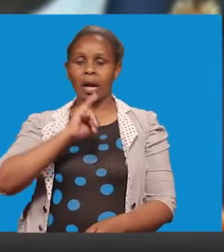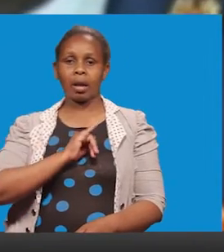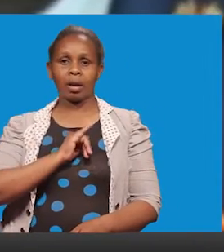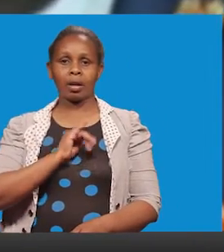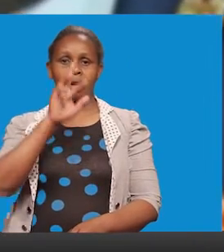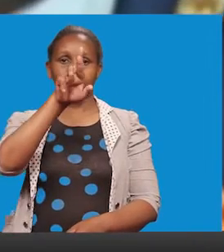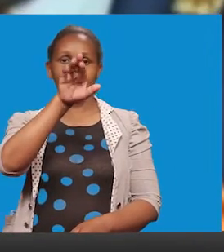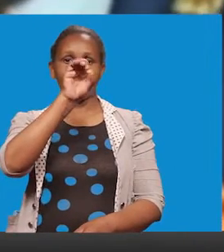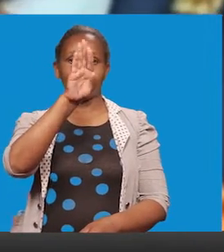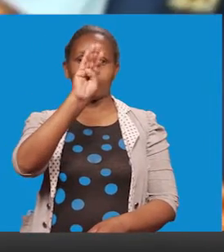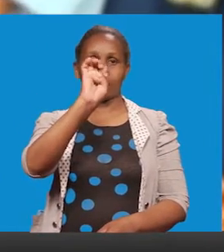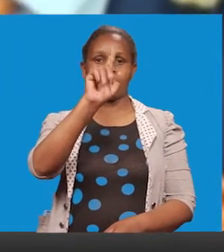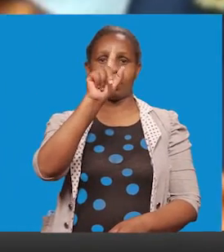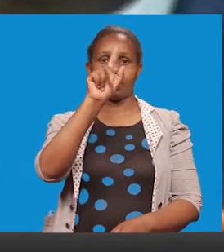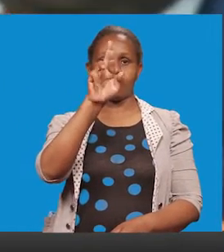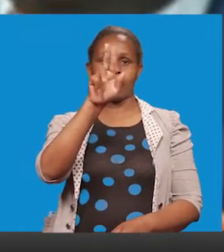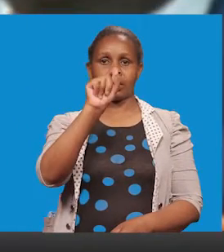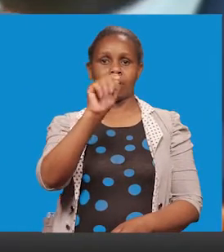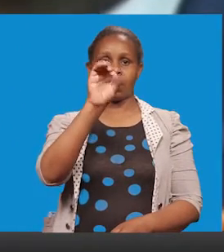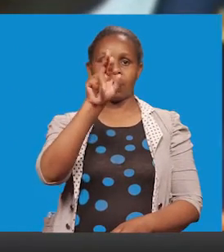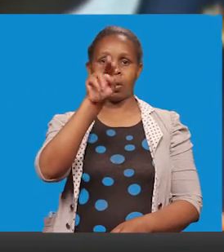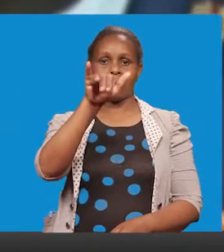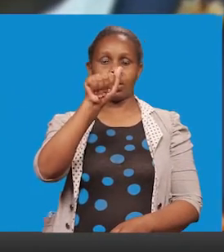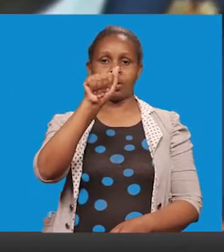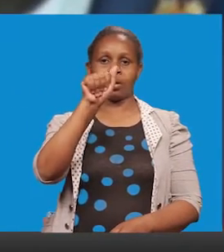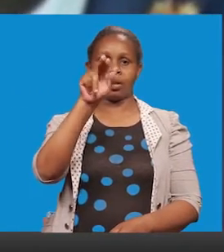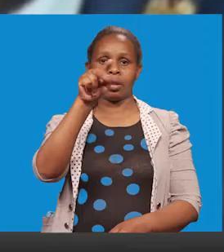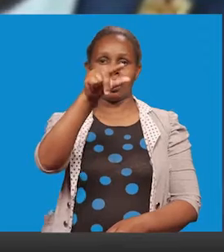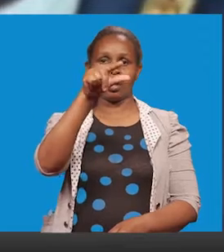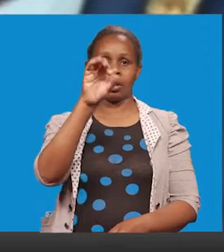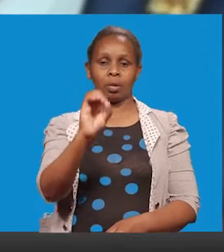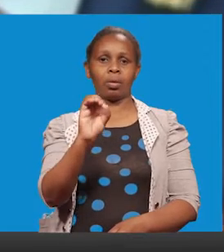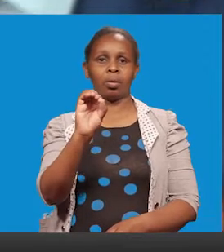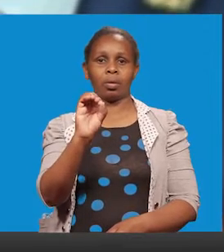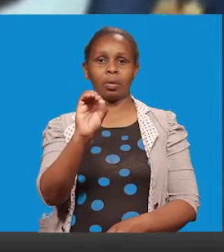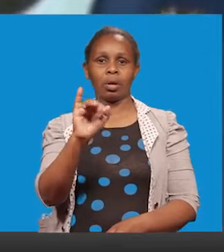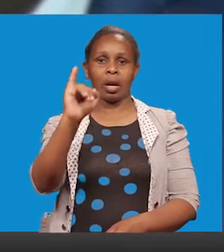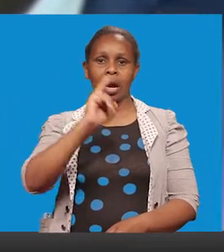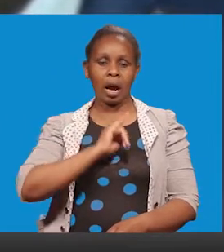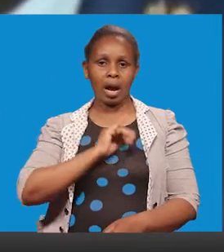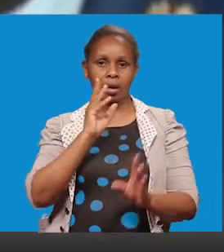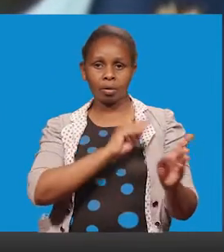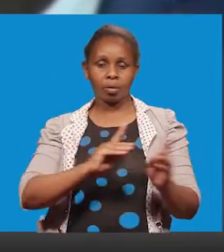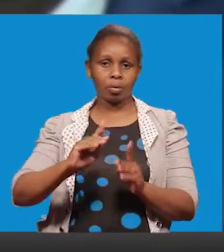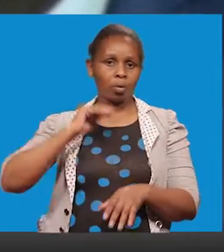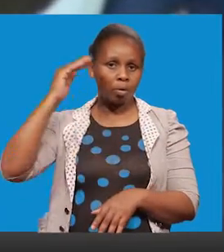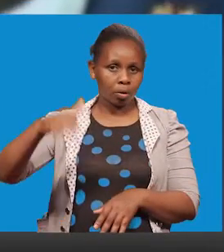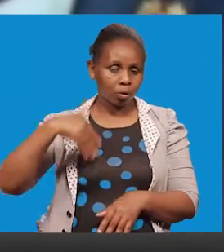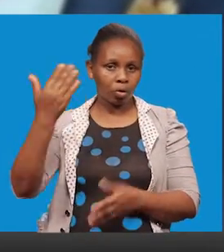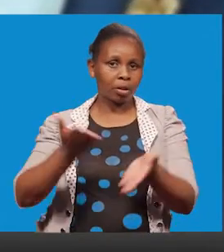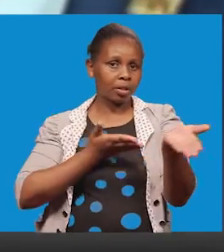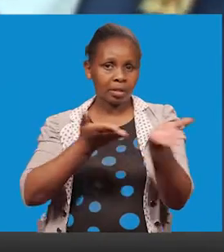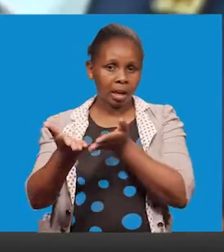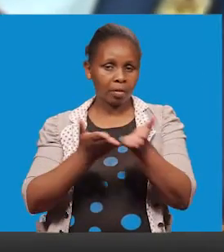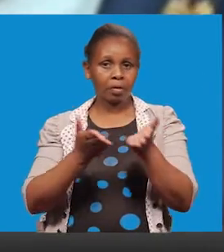I, Robert Alai Onyango, do solemnly affirm that I shall always truly and diligently serve